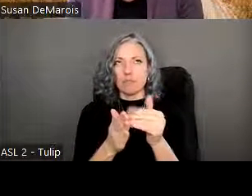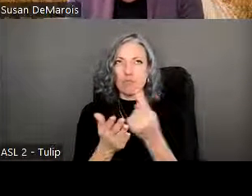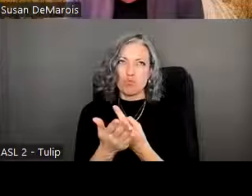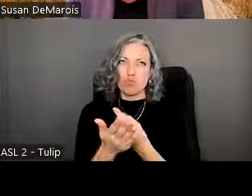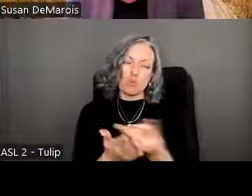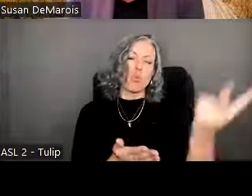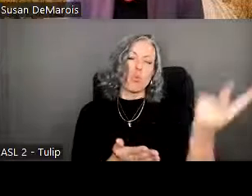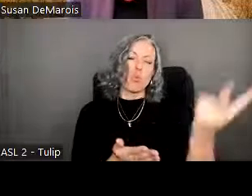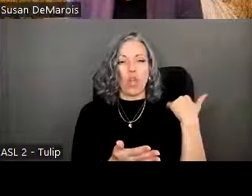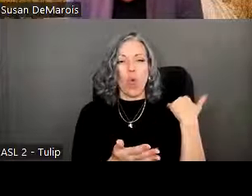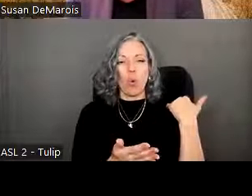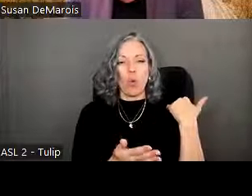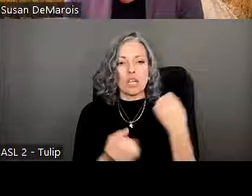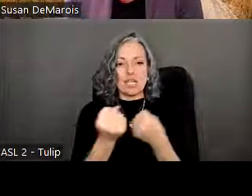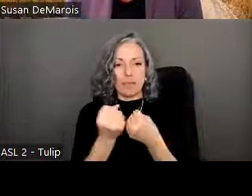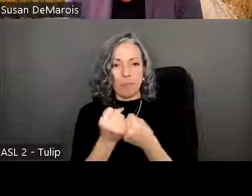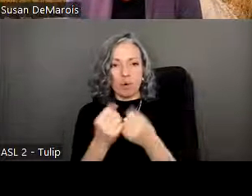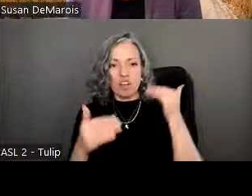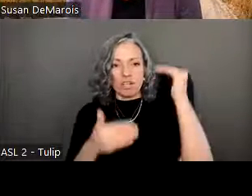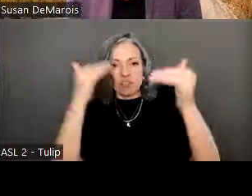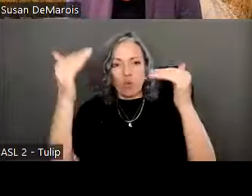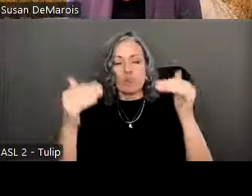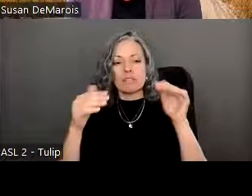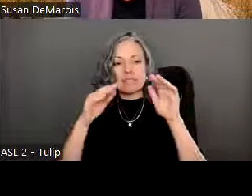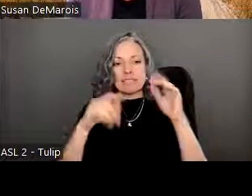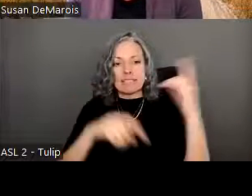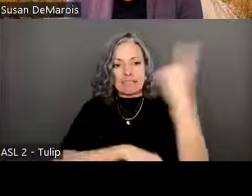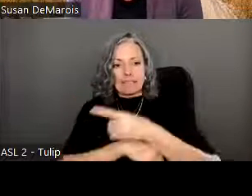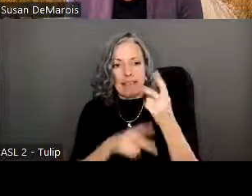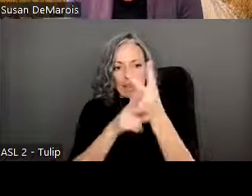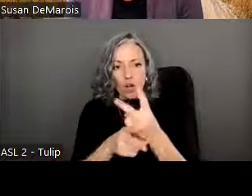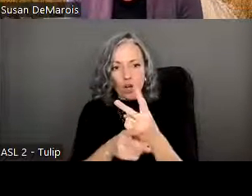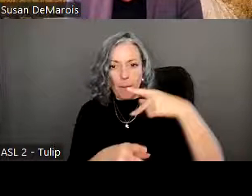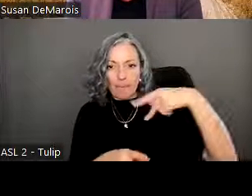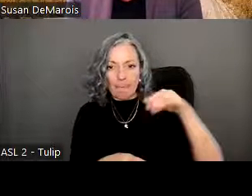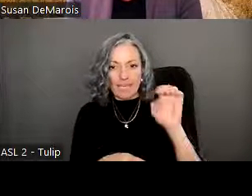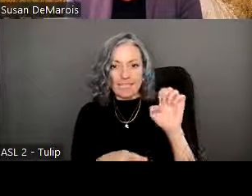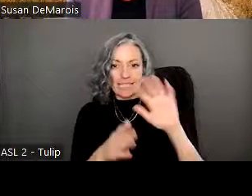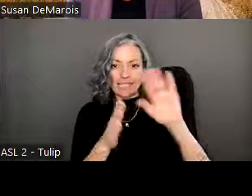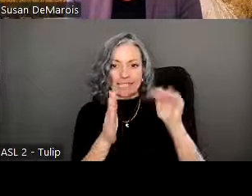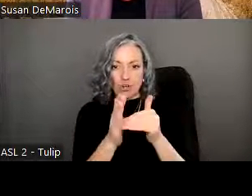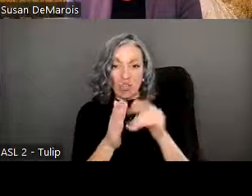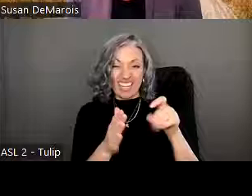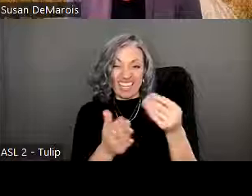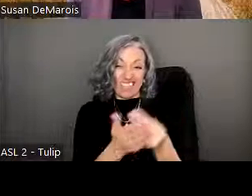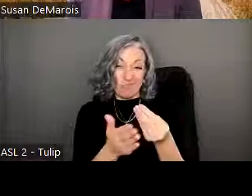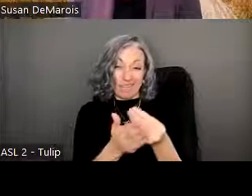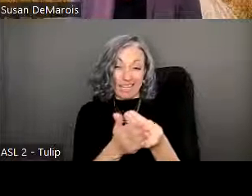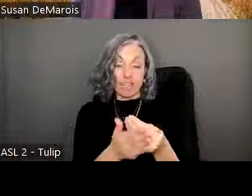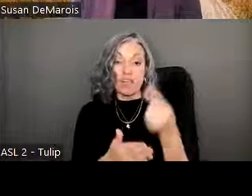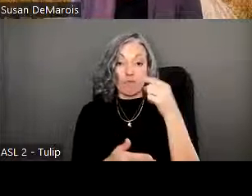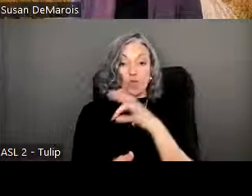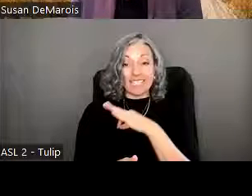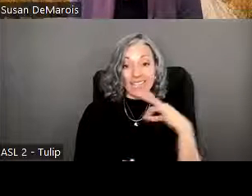of adult daycare, adult day health care, and PACE centers that need dollars to shore up their staffing